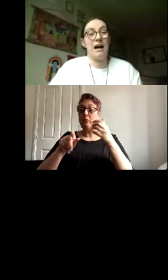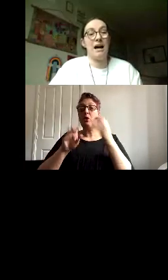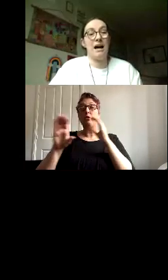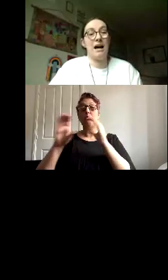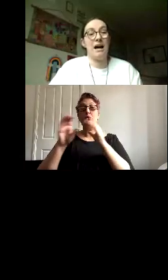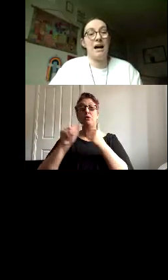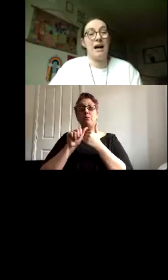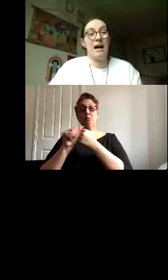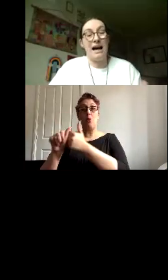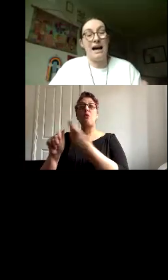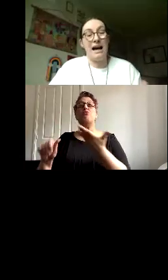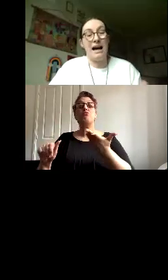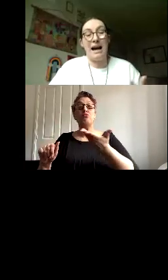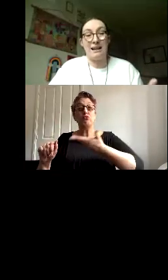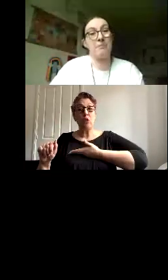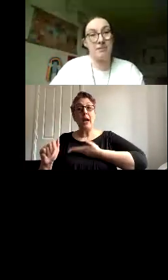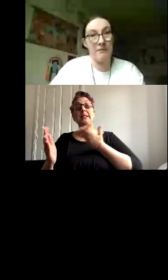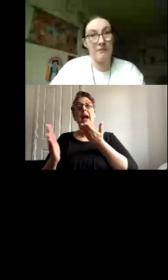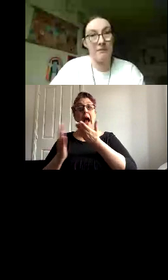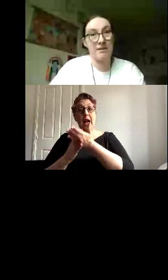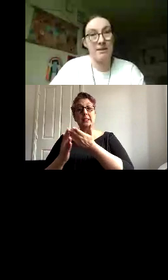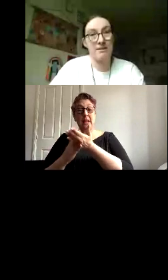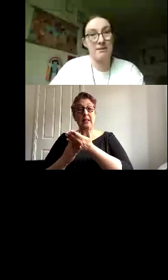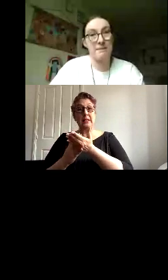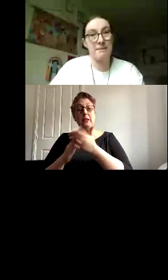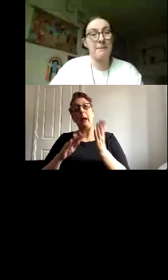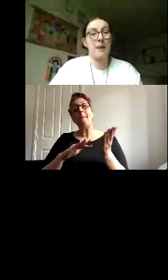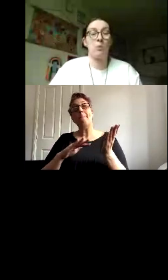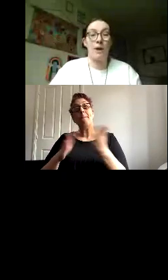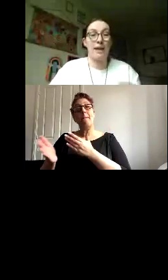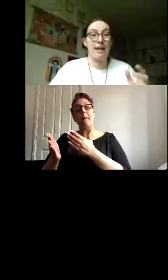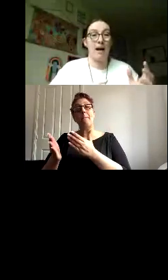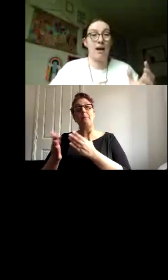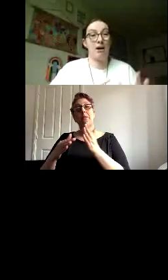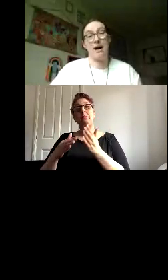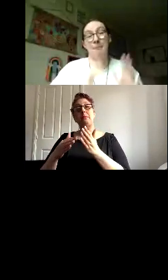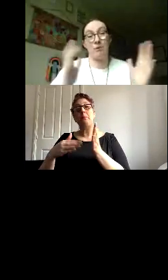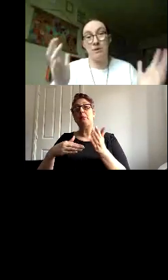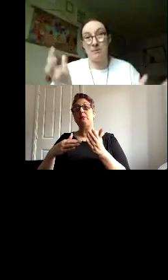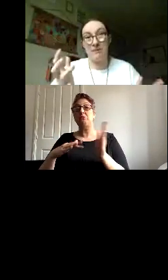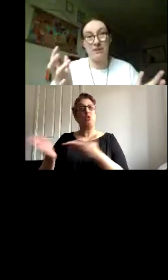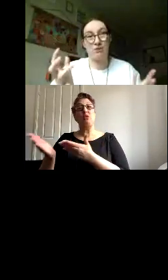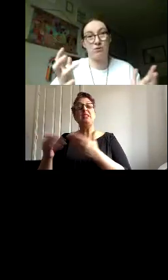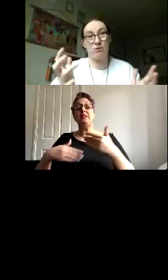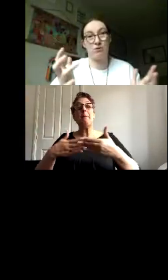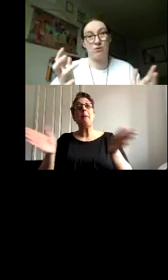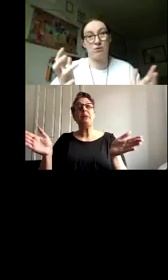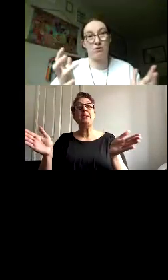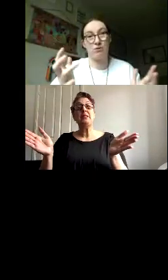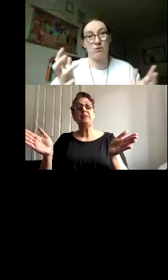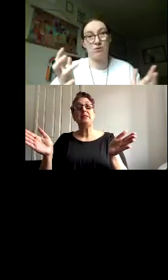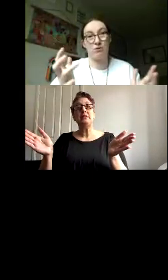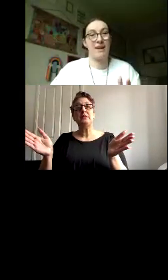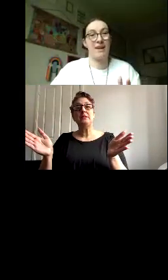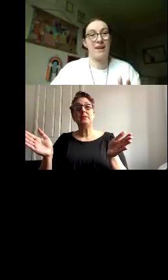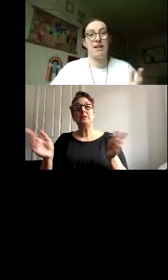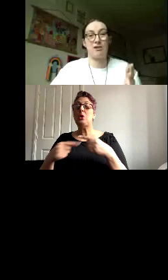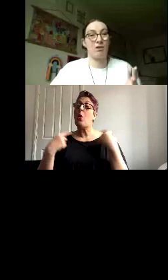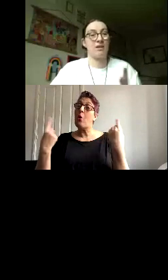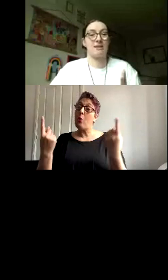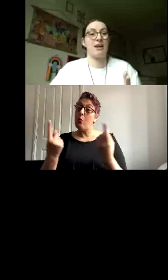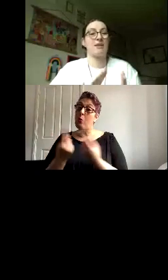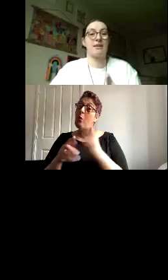a right to access within public services. We are a multi-professional group within palliative